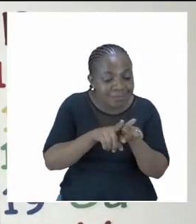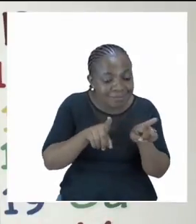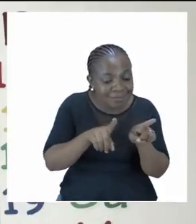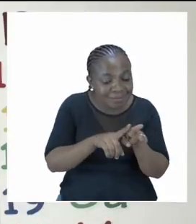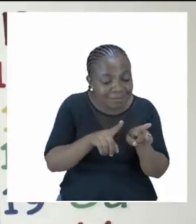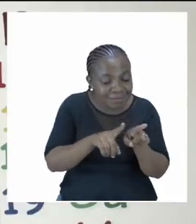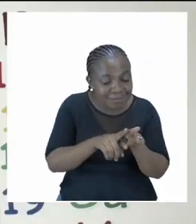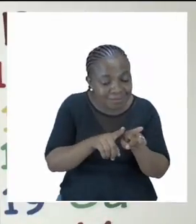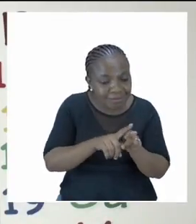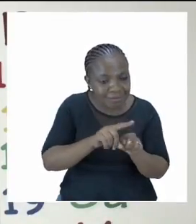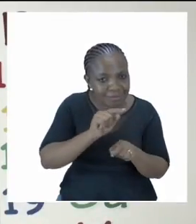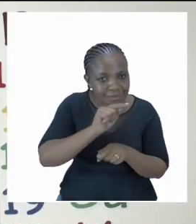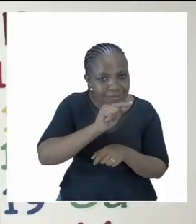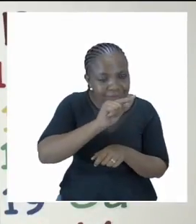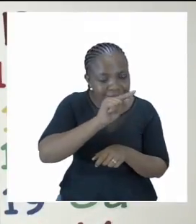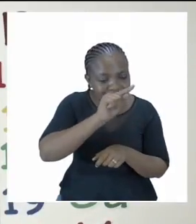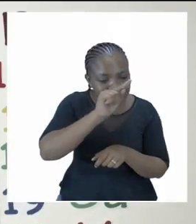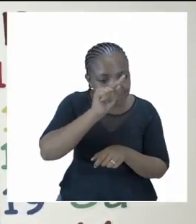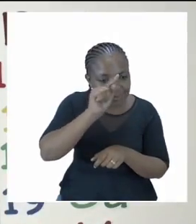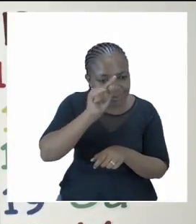round,